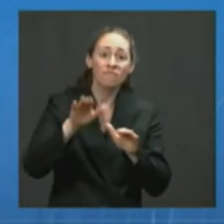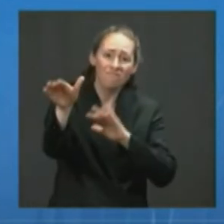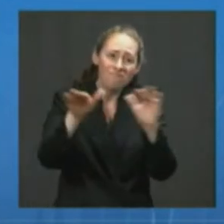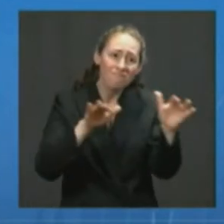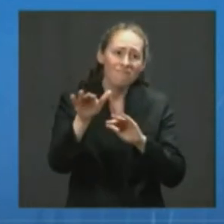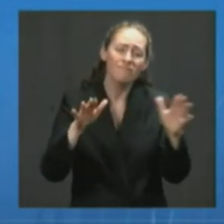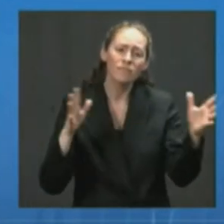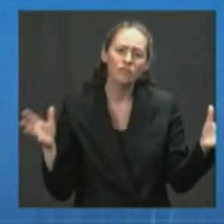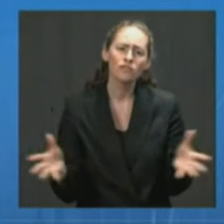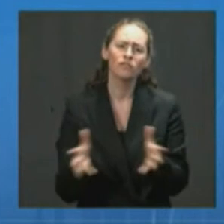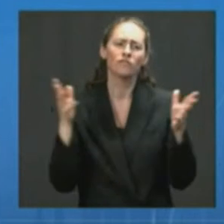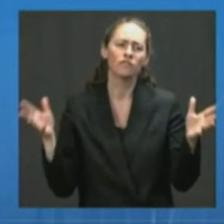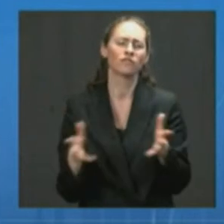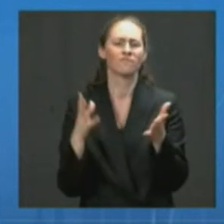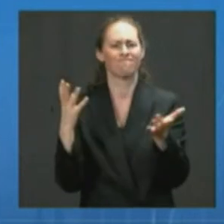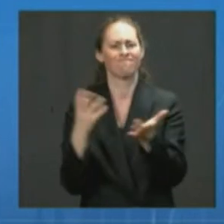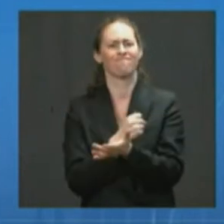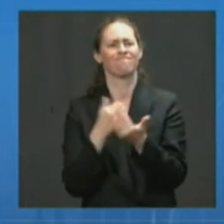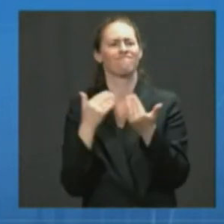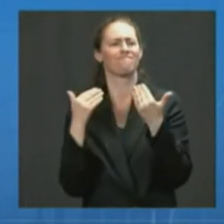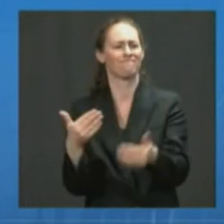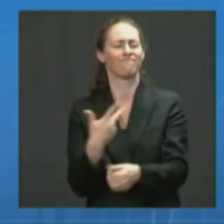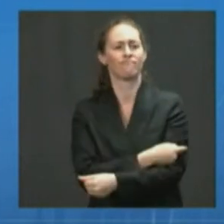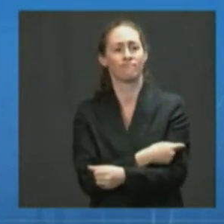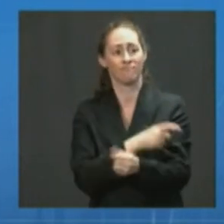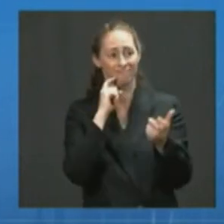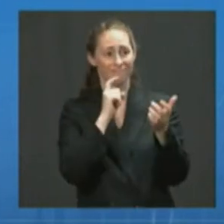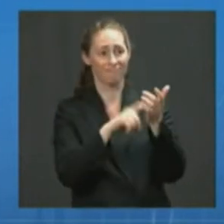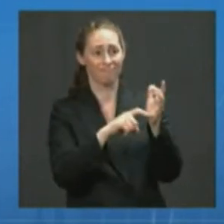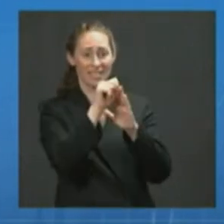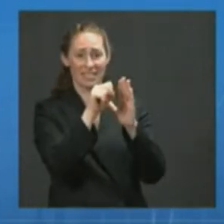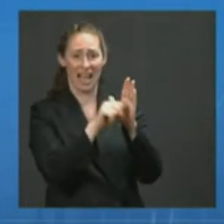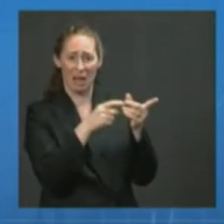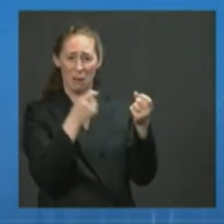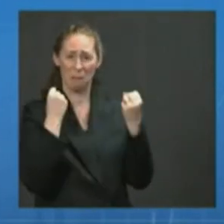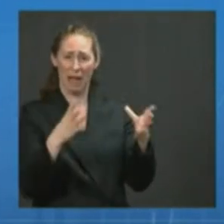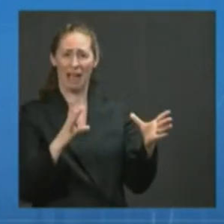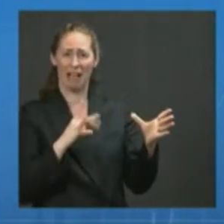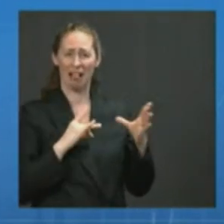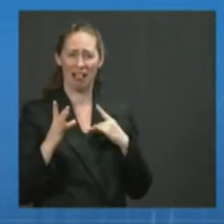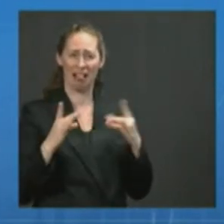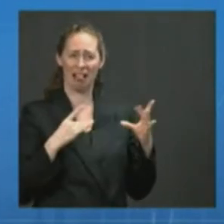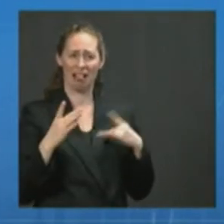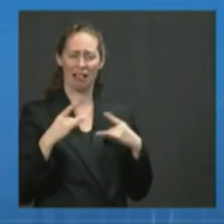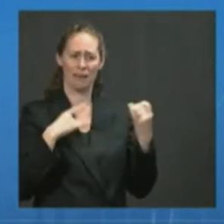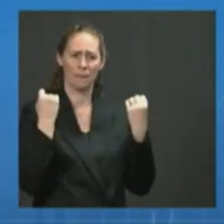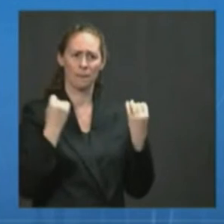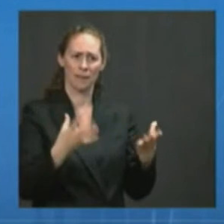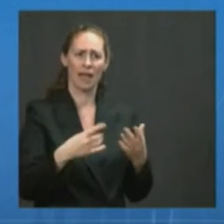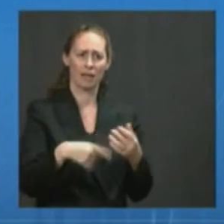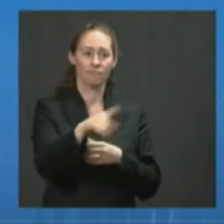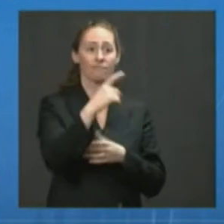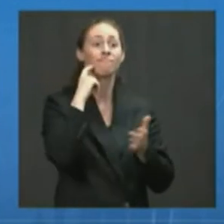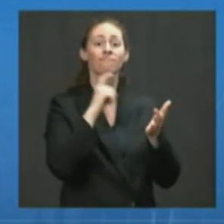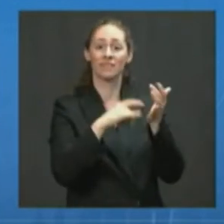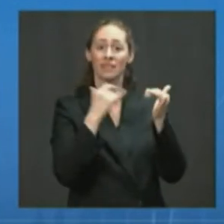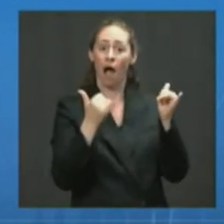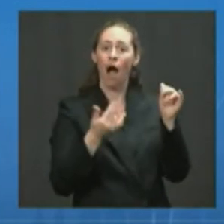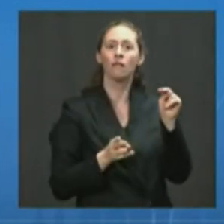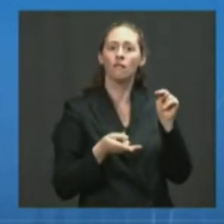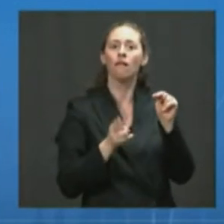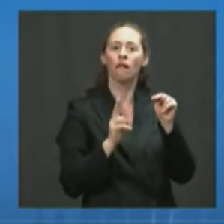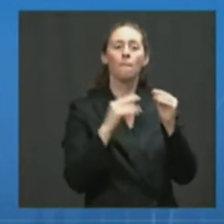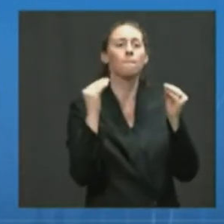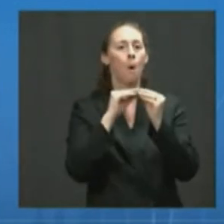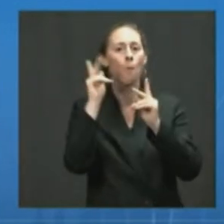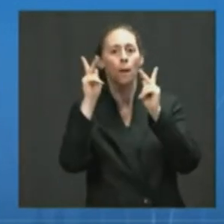Importantly, states with the highest case rates are actually seeing their vaccination rates go up. In fact, in the